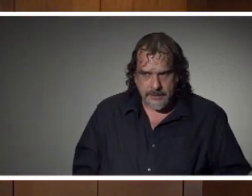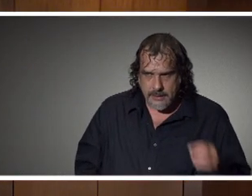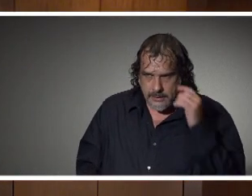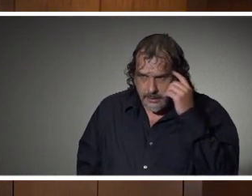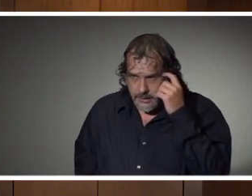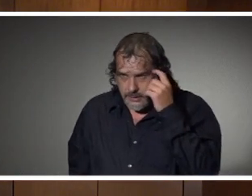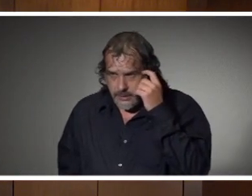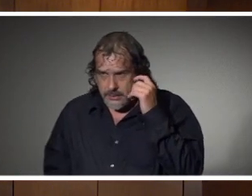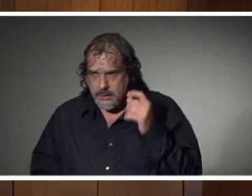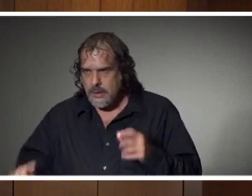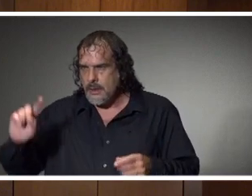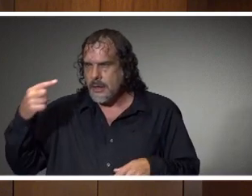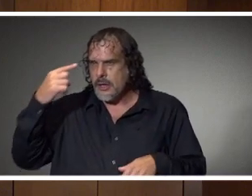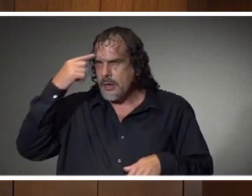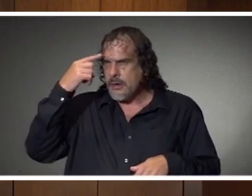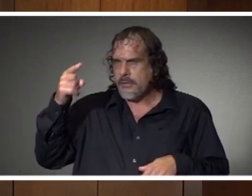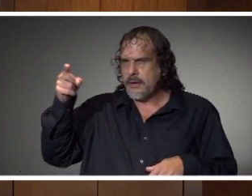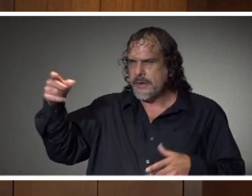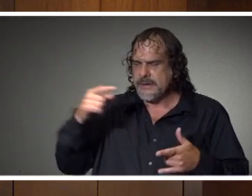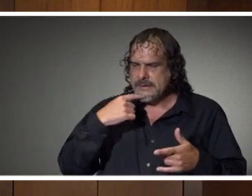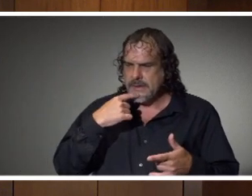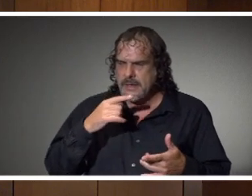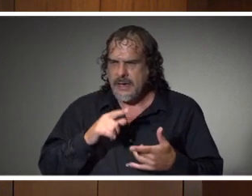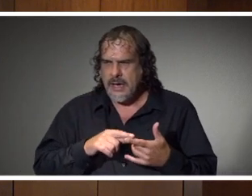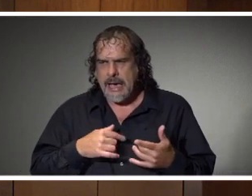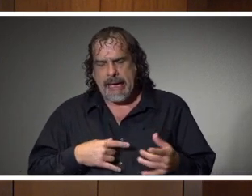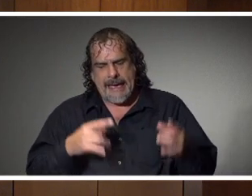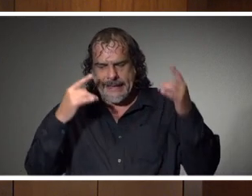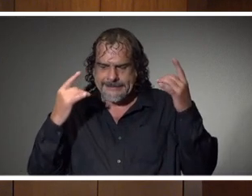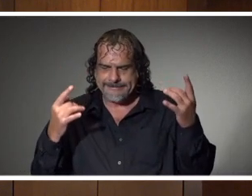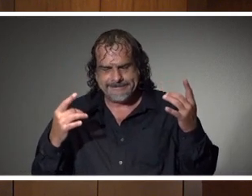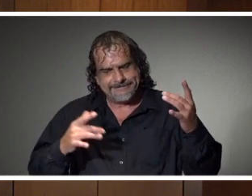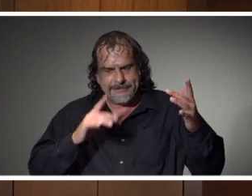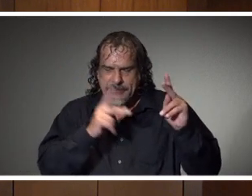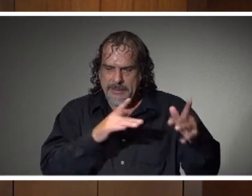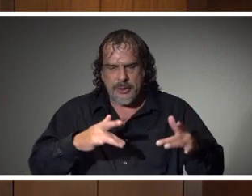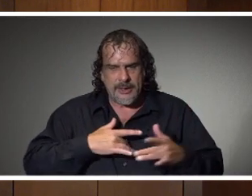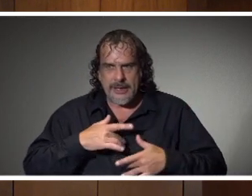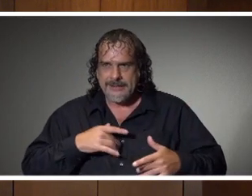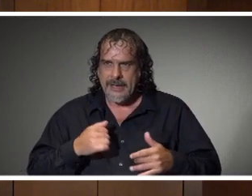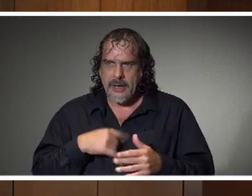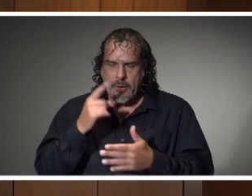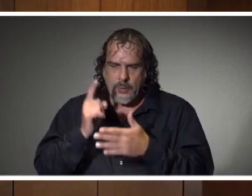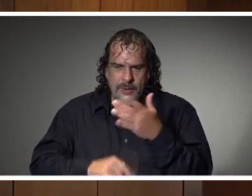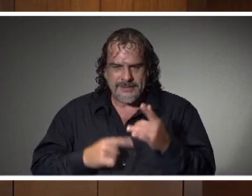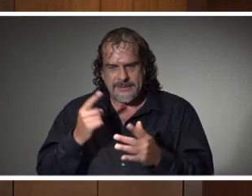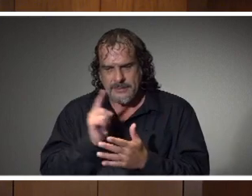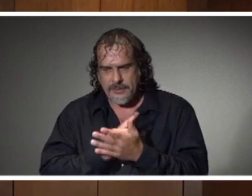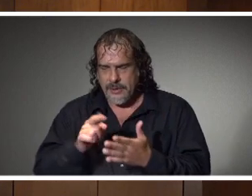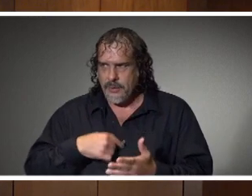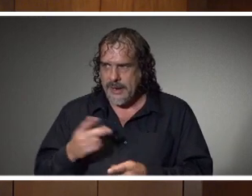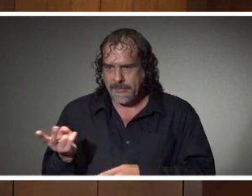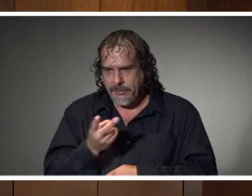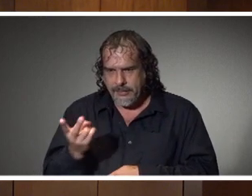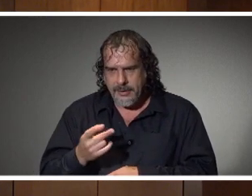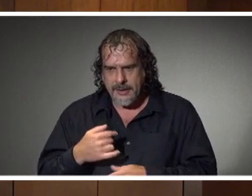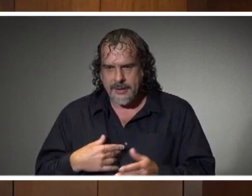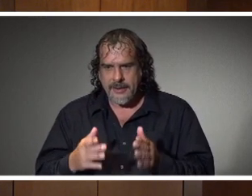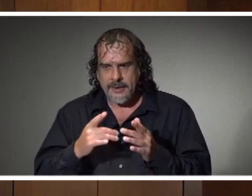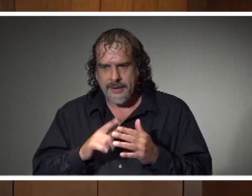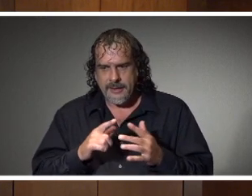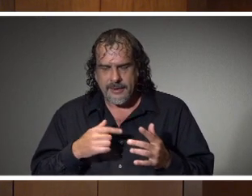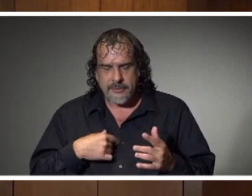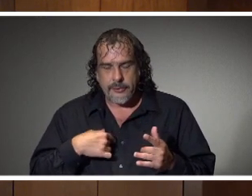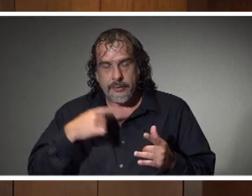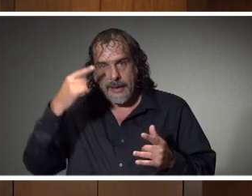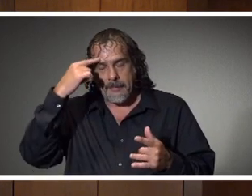those lines, you know, there's concerns for people, and I hate to always, it seems like once a week we're asking you or Dr. Dobbs to put on your Mythbusters